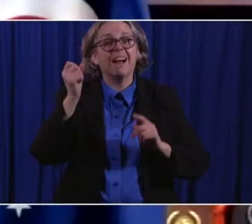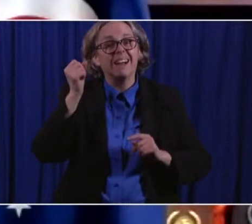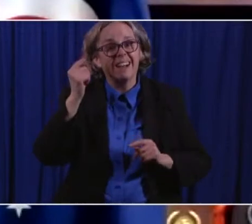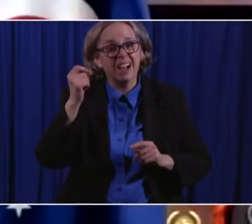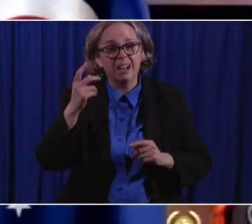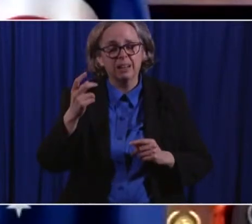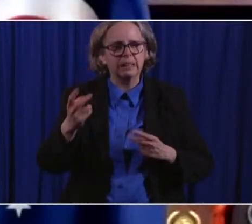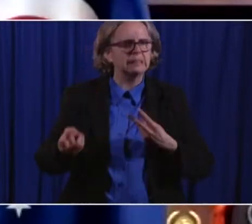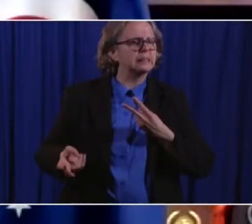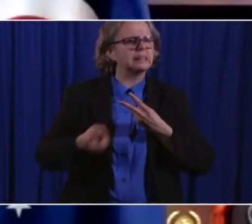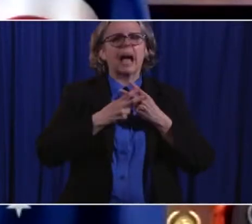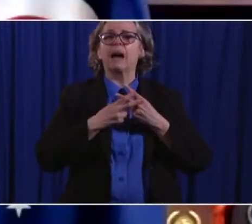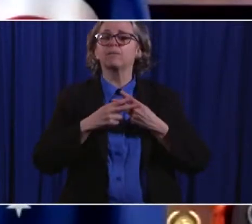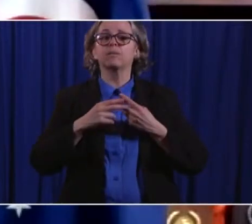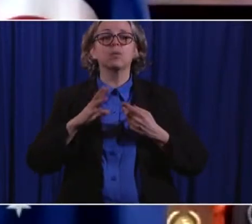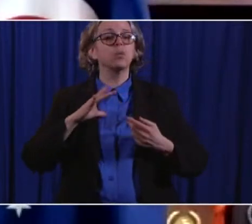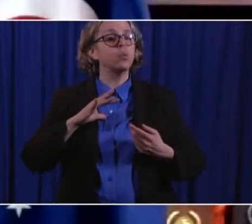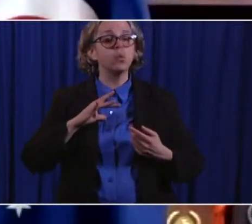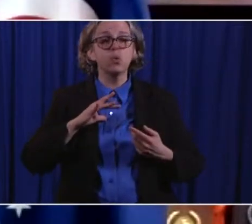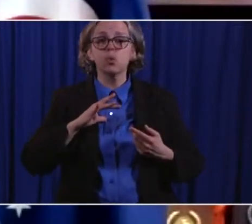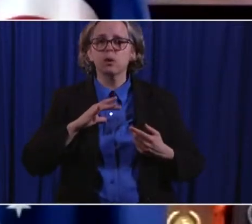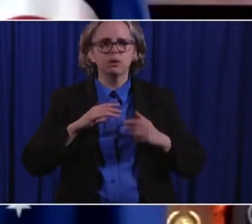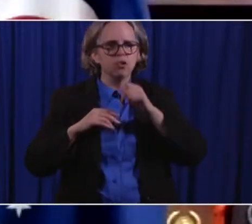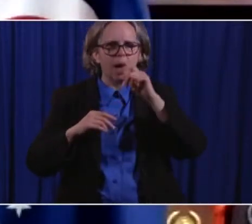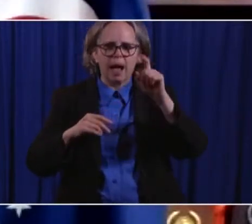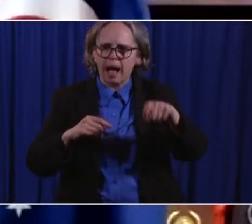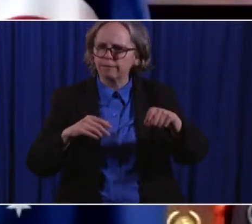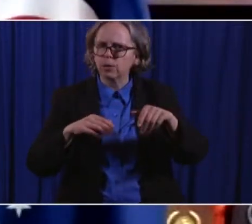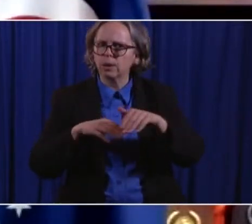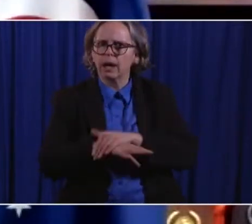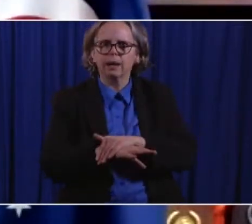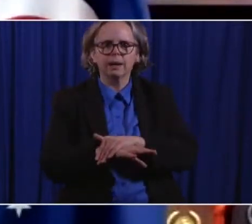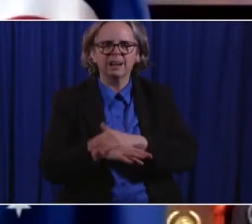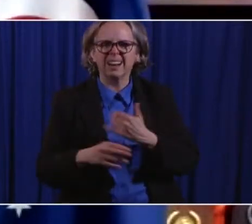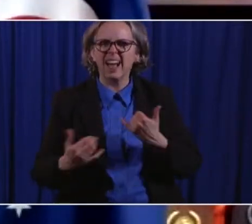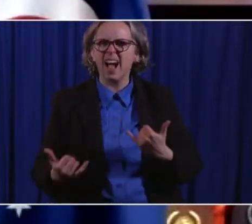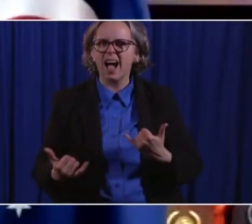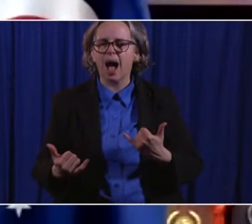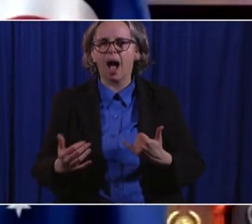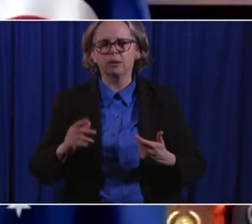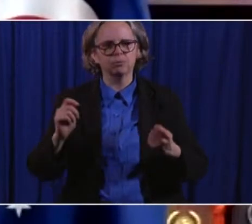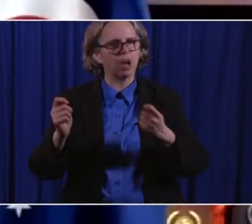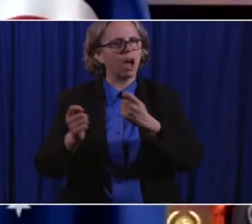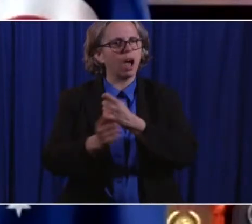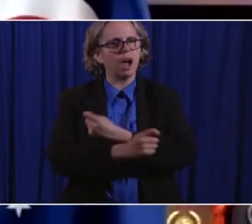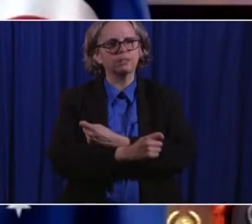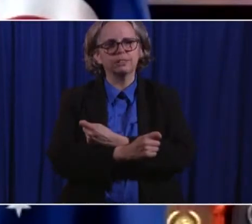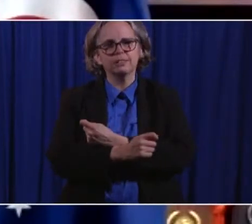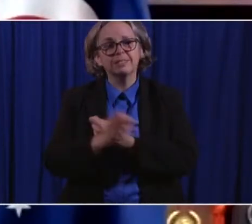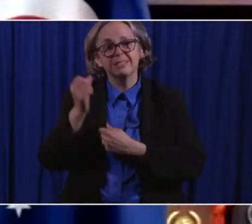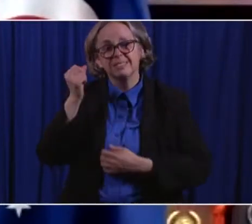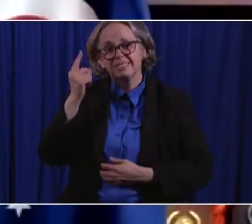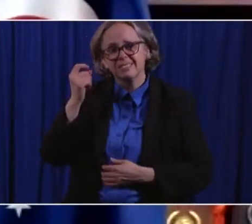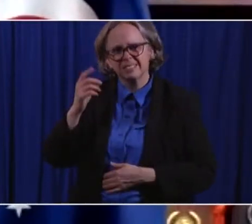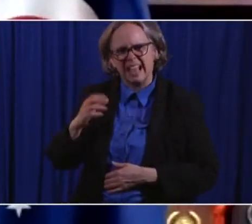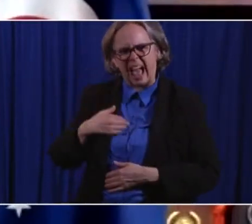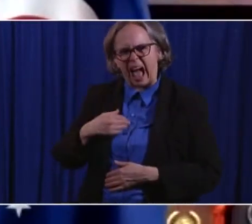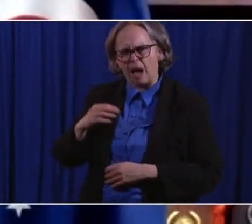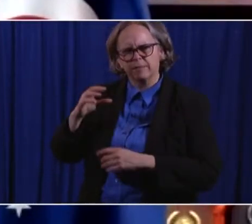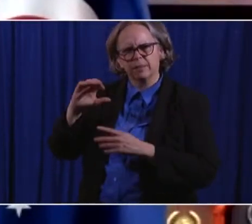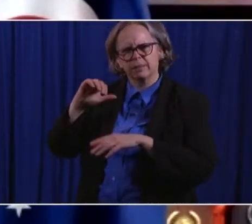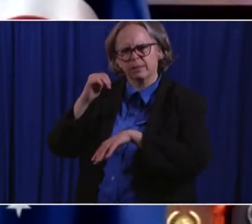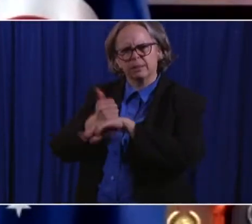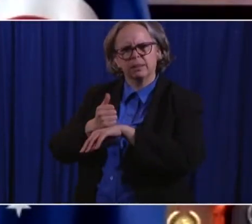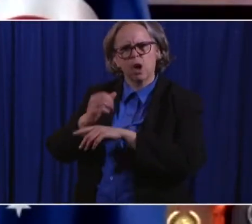have to go inside. We now have Q codes that are going to be on the outside of the building. You sign up online. Instead of